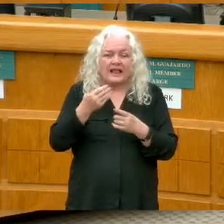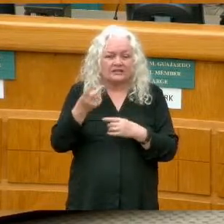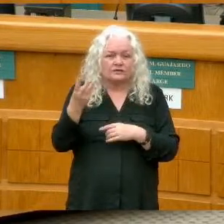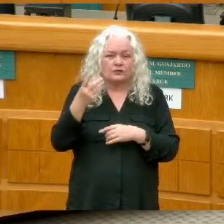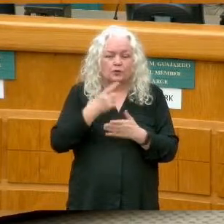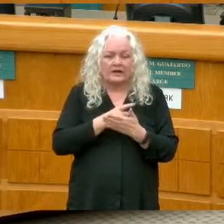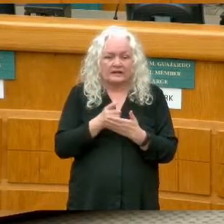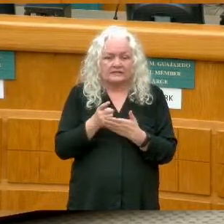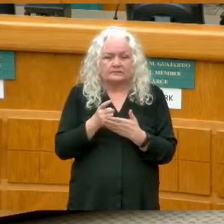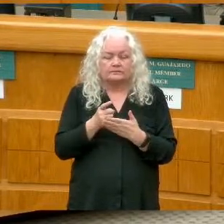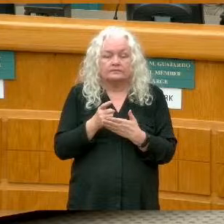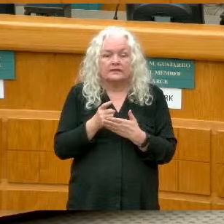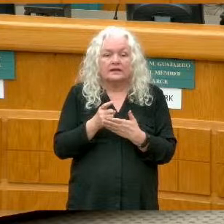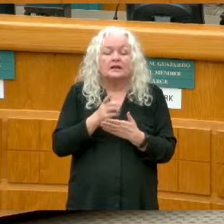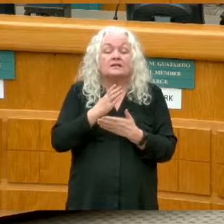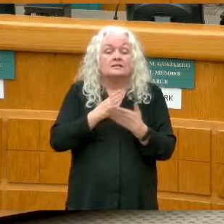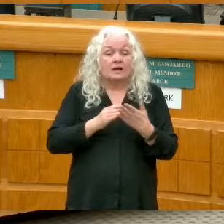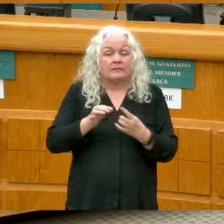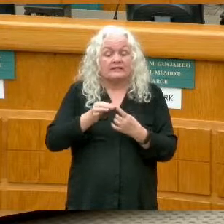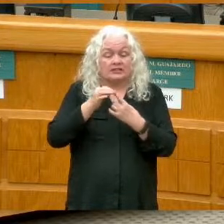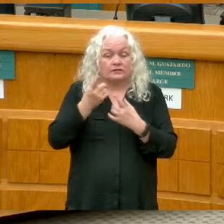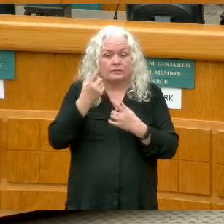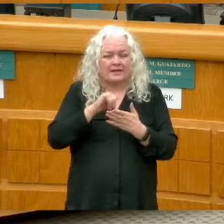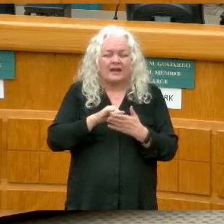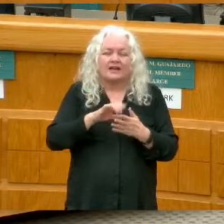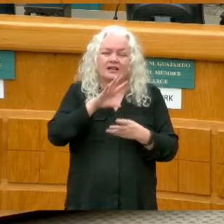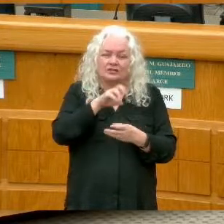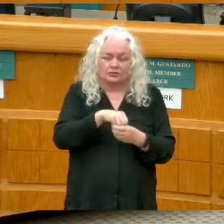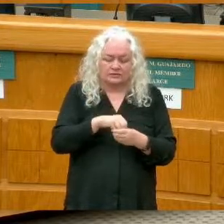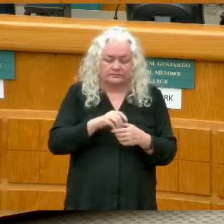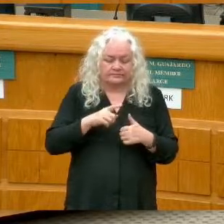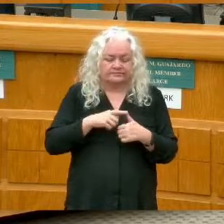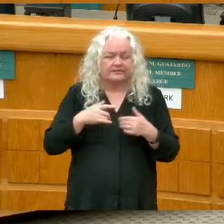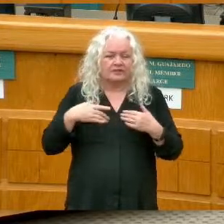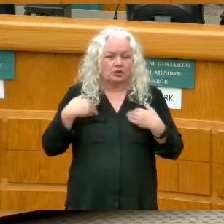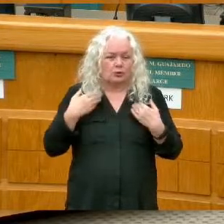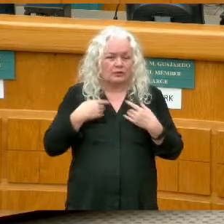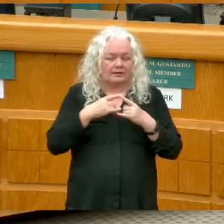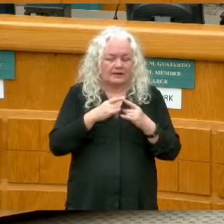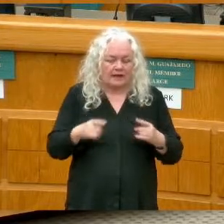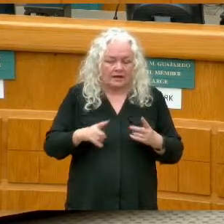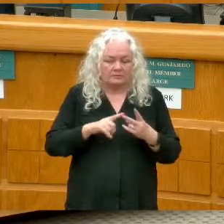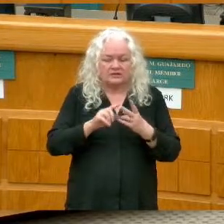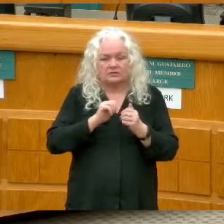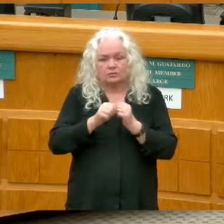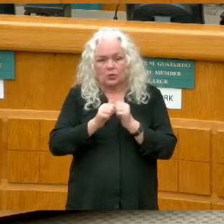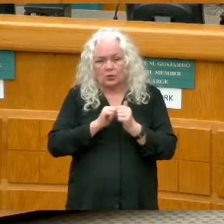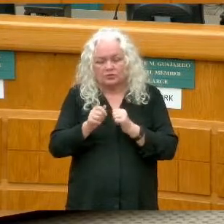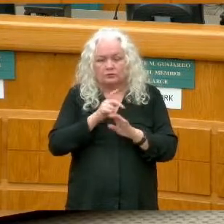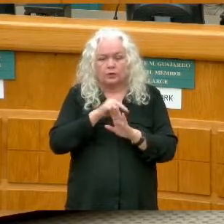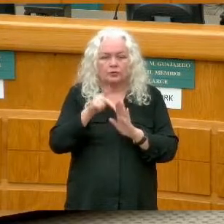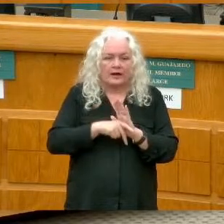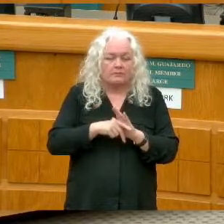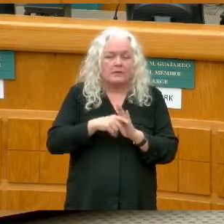of weeks. There are some exemptions from this. That includes youth camps, sport programs, pools or bodies